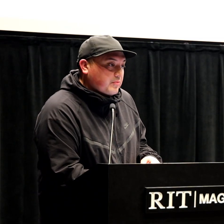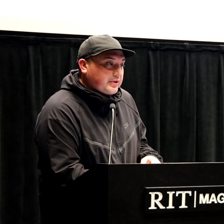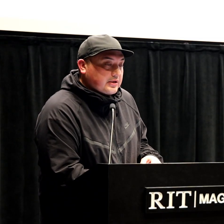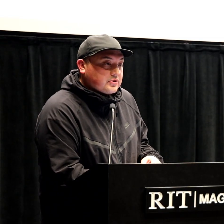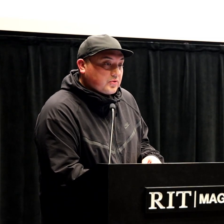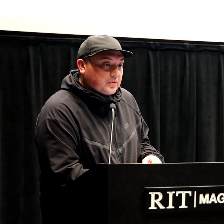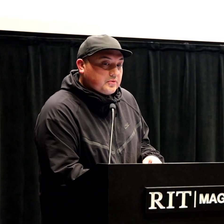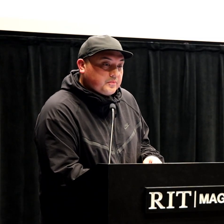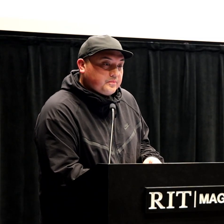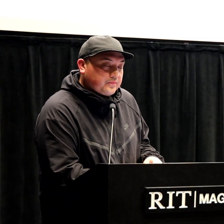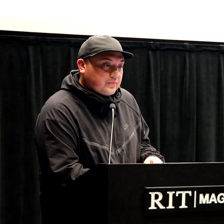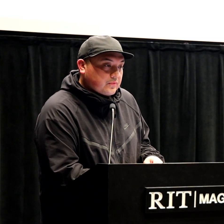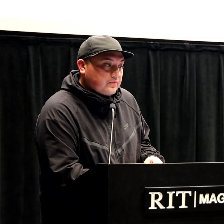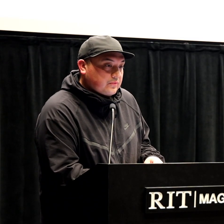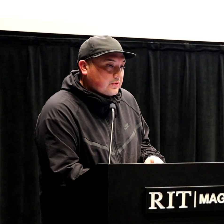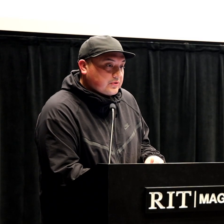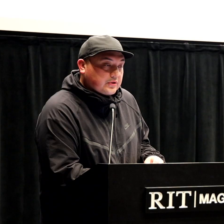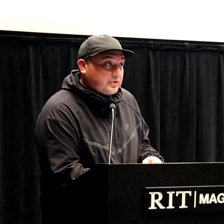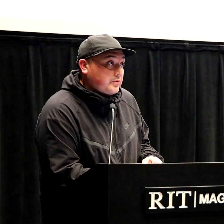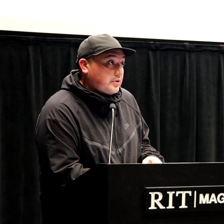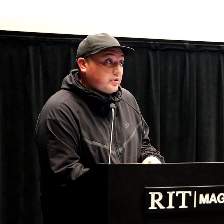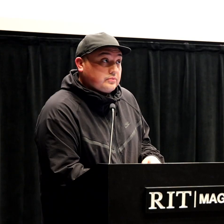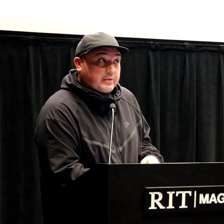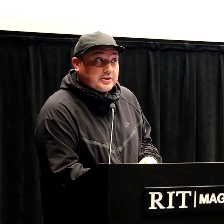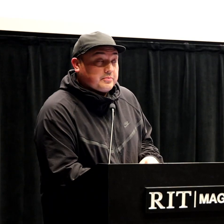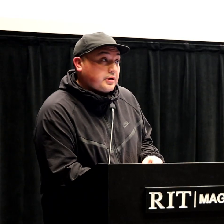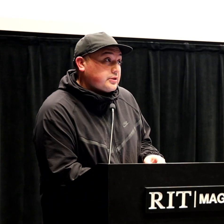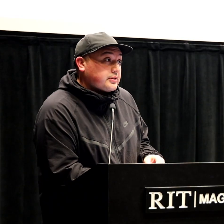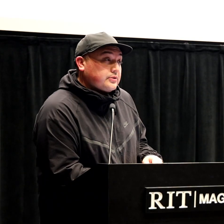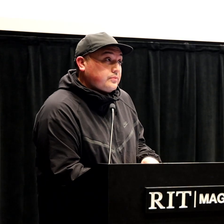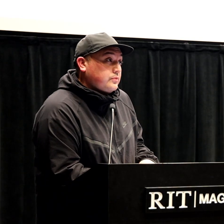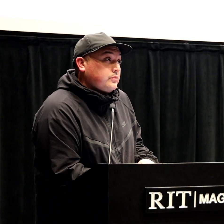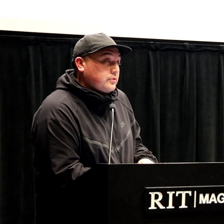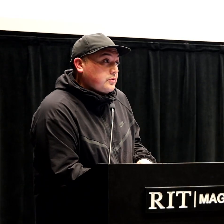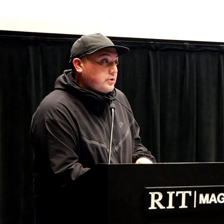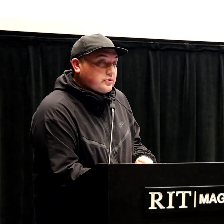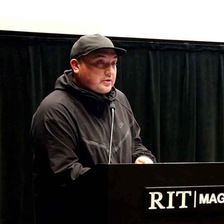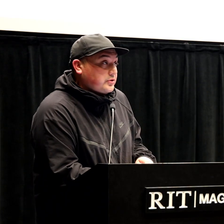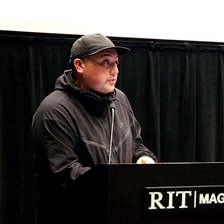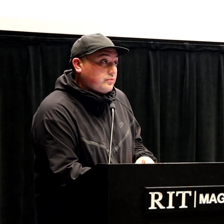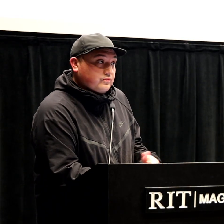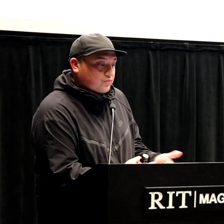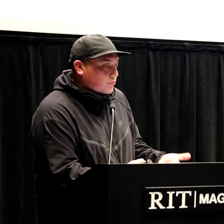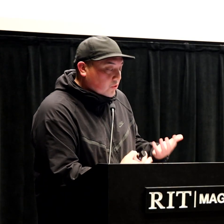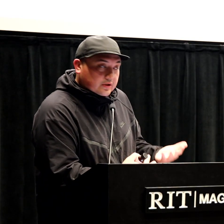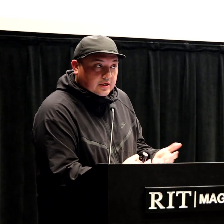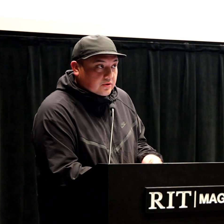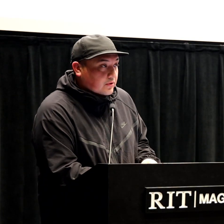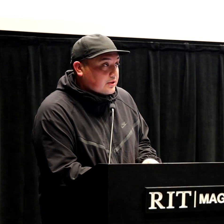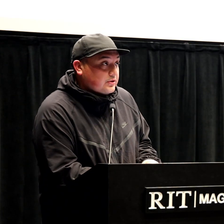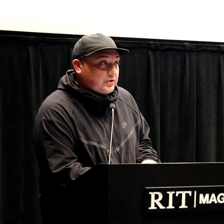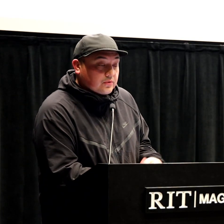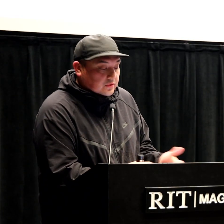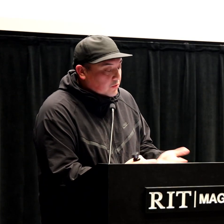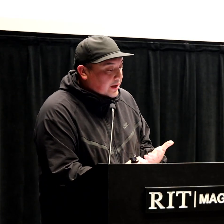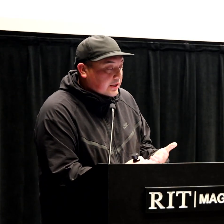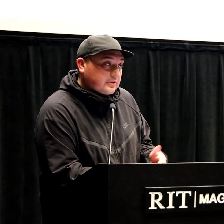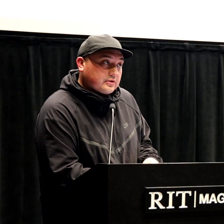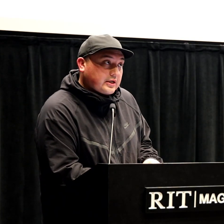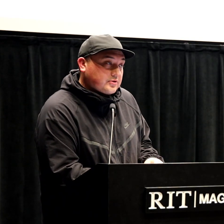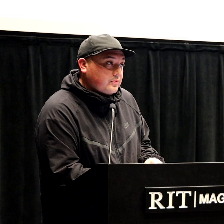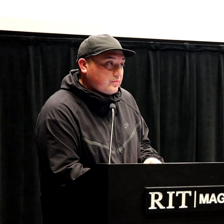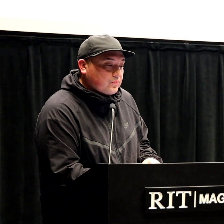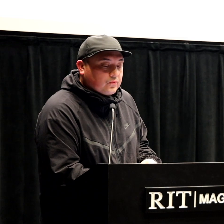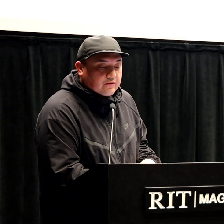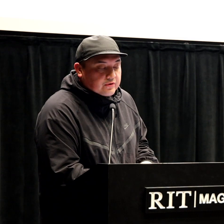now that you've completed school, start doing your own passion projects. start doing work that you wanted to do, or go back